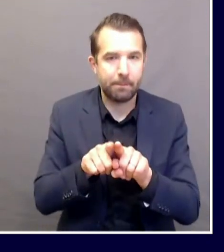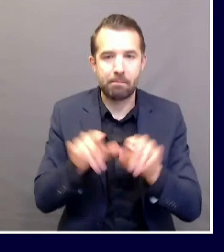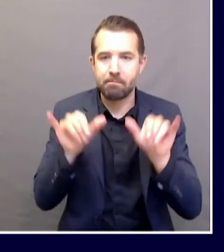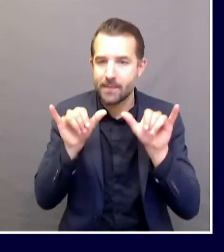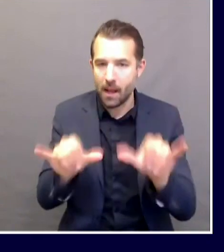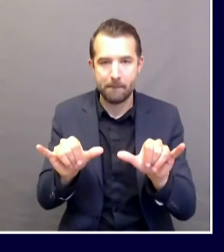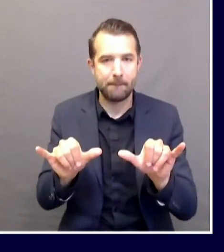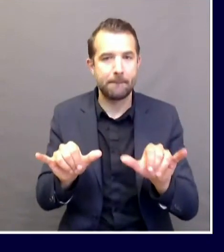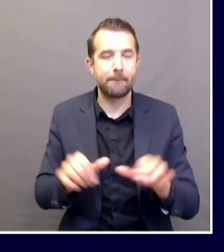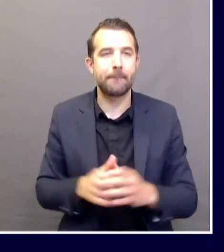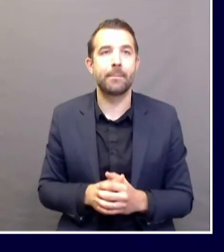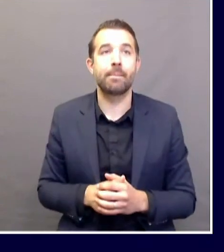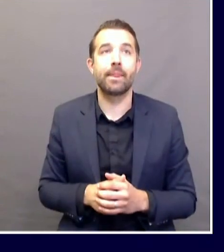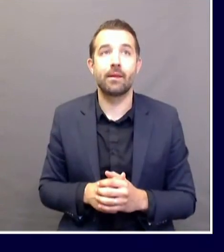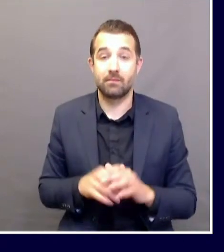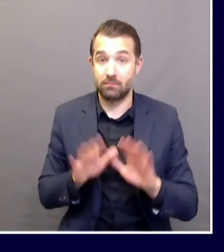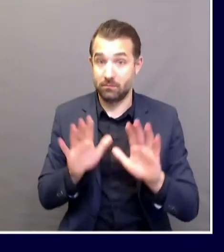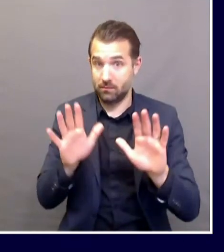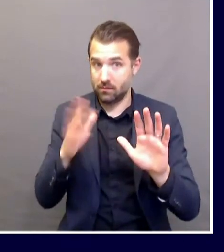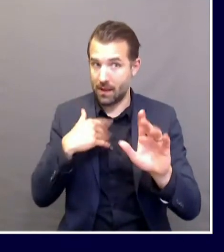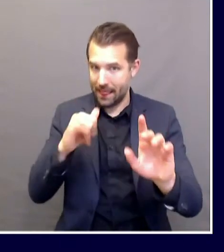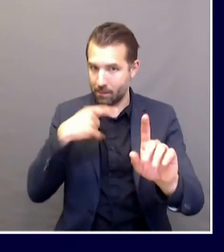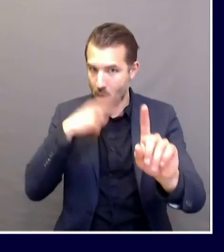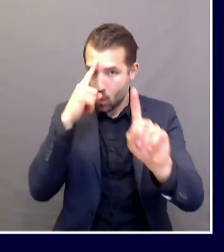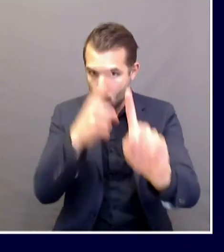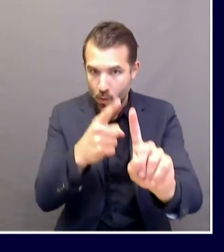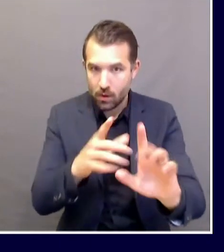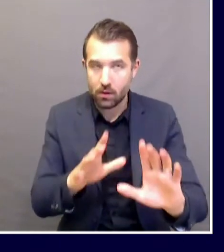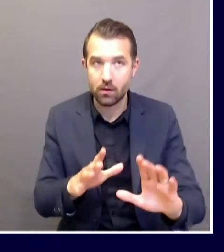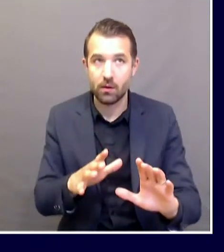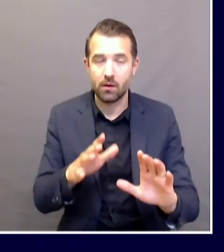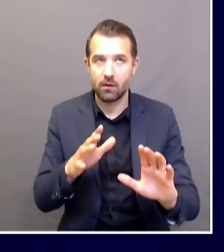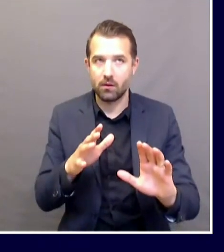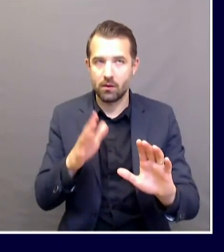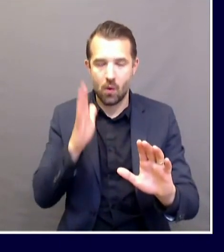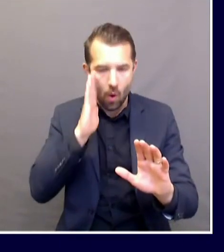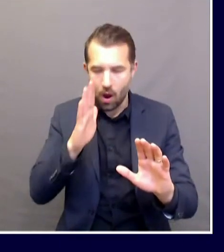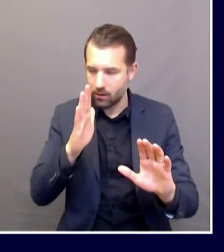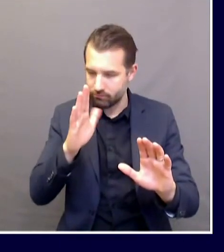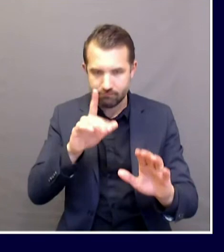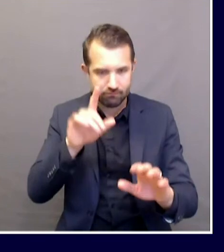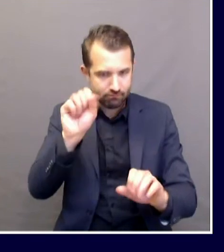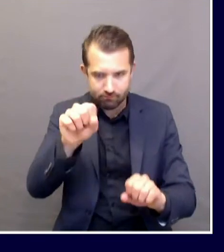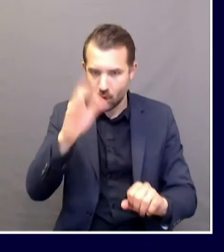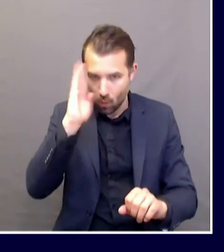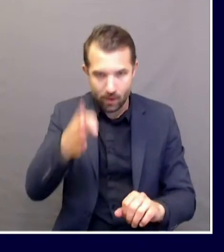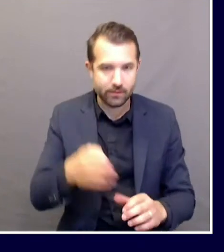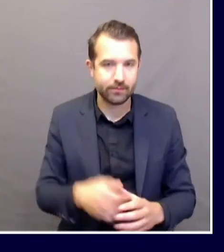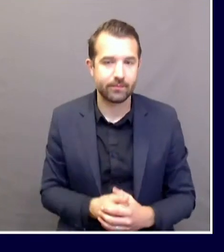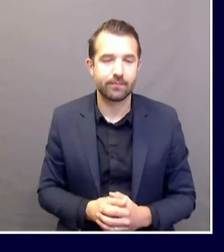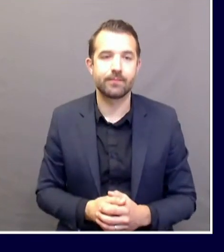and that's what we'd like to achieve. At the same time, there may be folks for whom getting that second shot